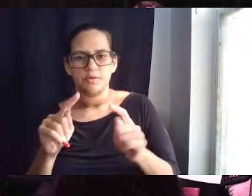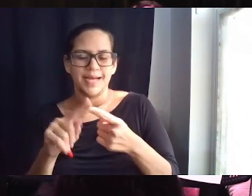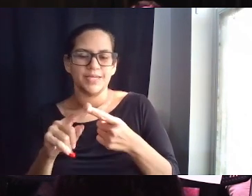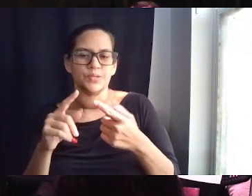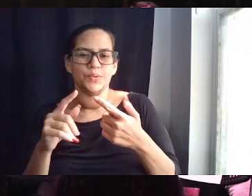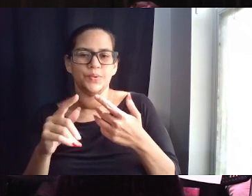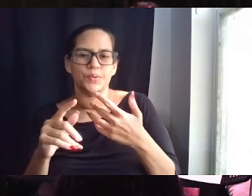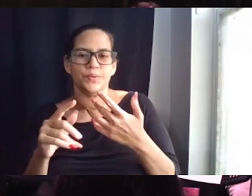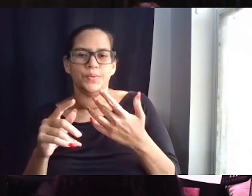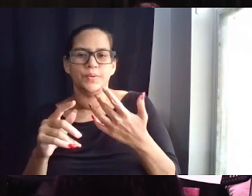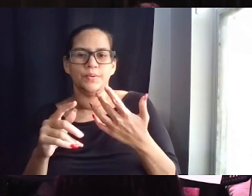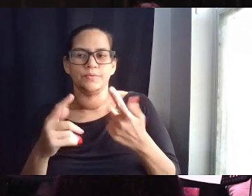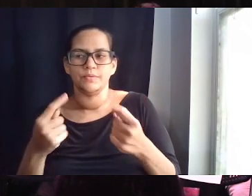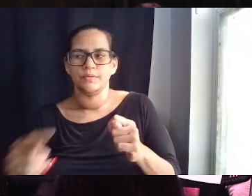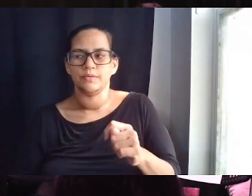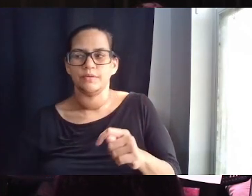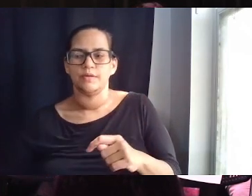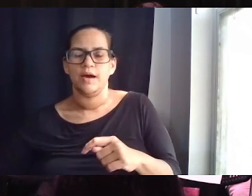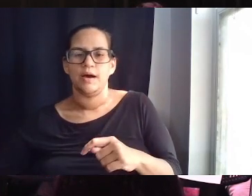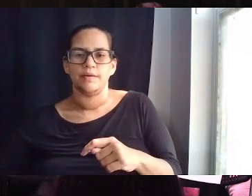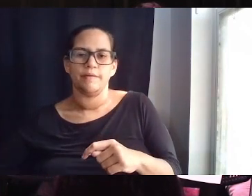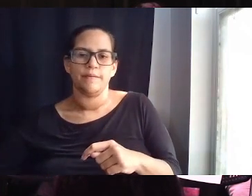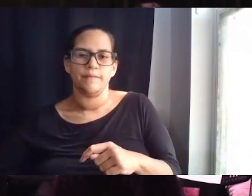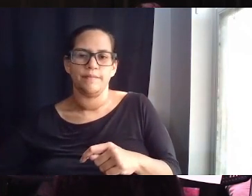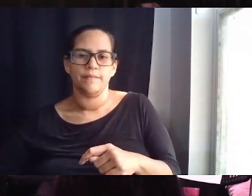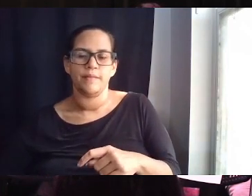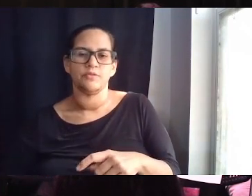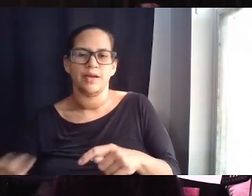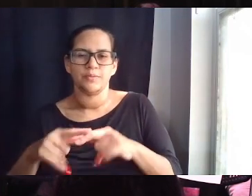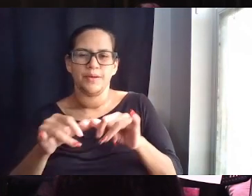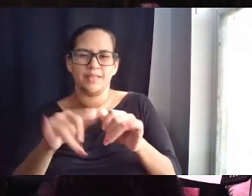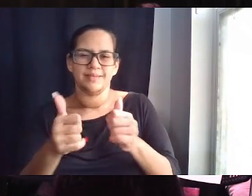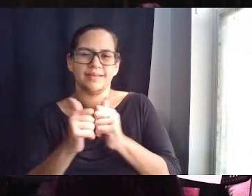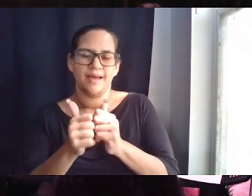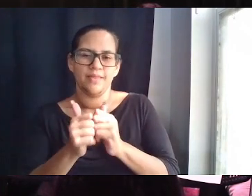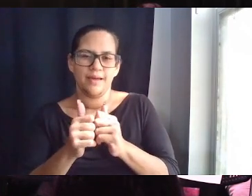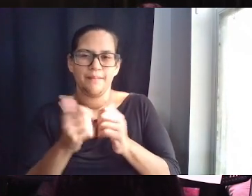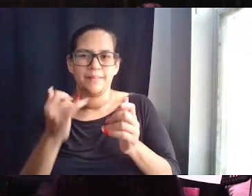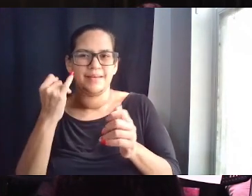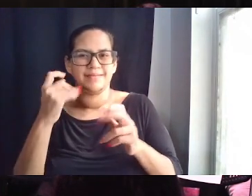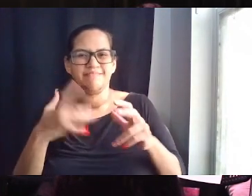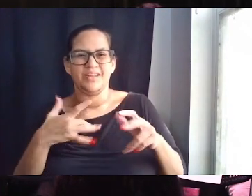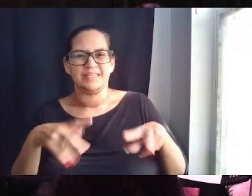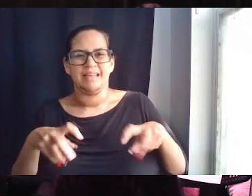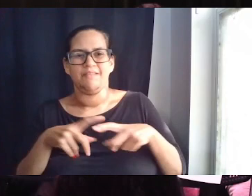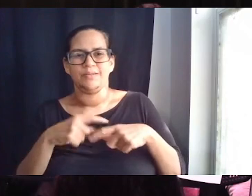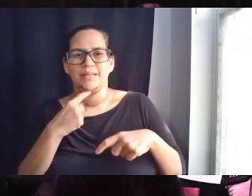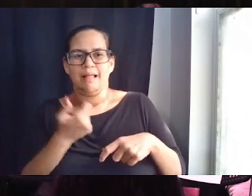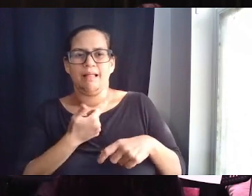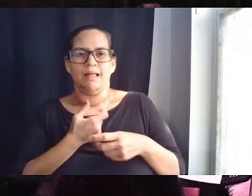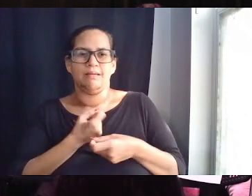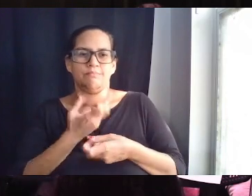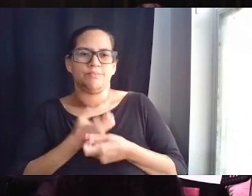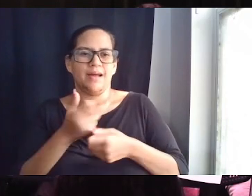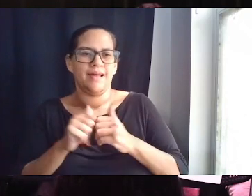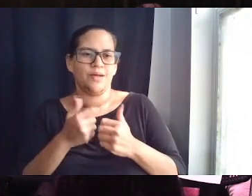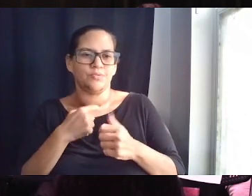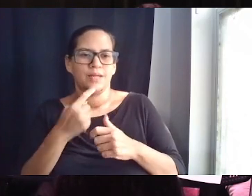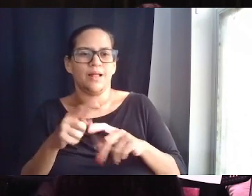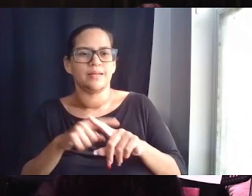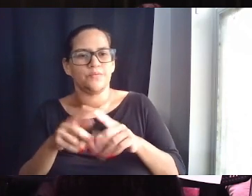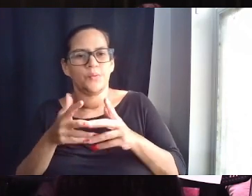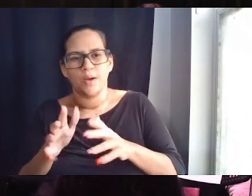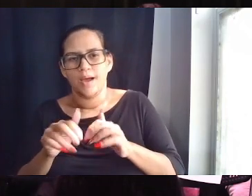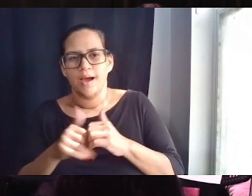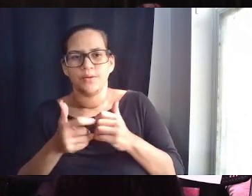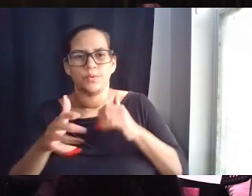trying to measure that together, the idea that maybe it's selfish to tell one story and how do you tell it in a different way? How do you walk through